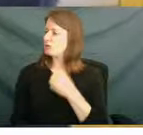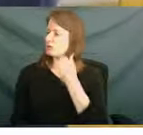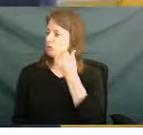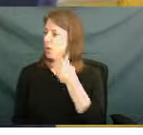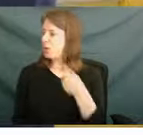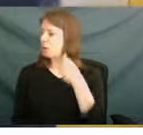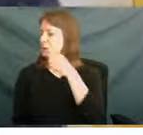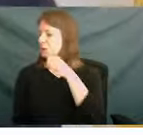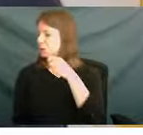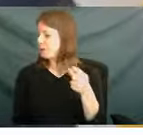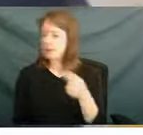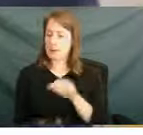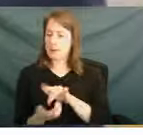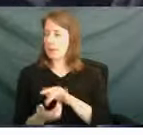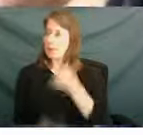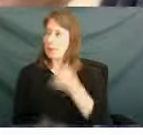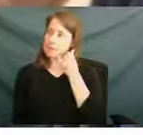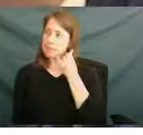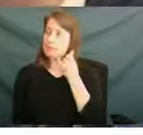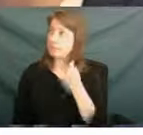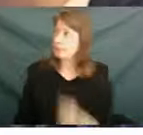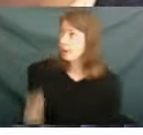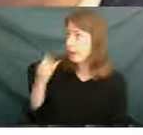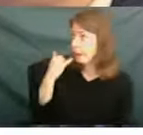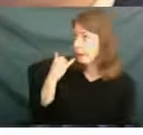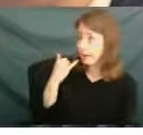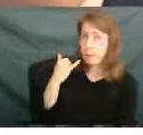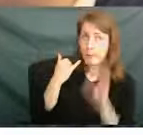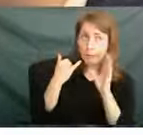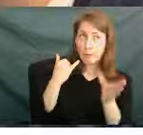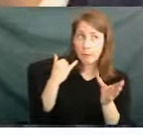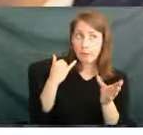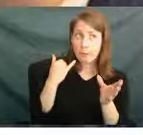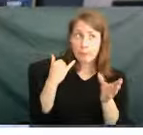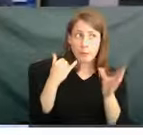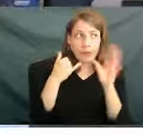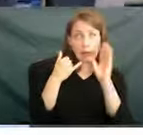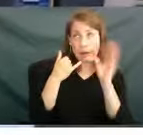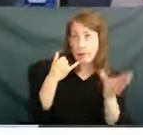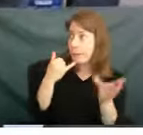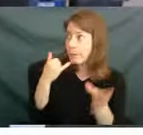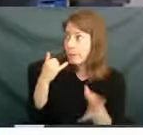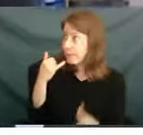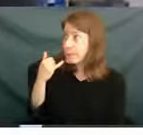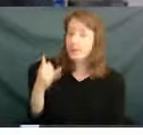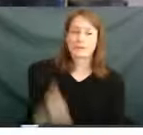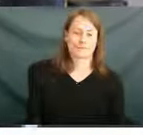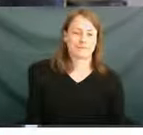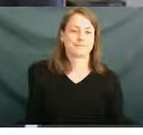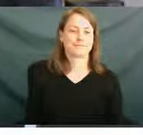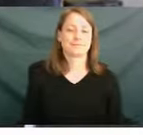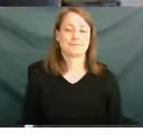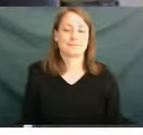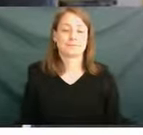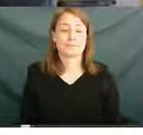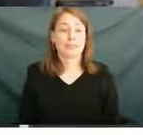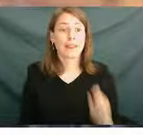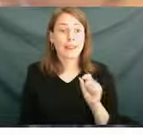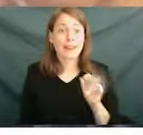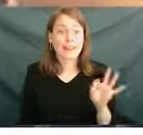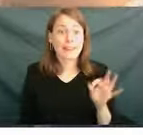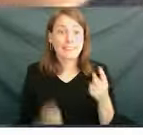Hello? Hello? If it were to happen to them, they would know what to do, who to